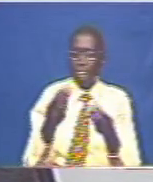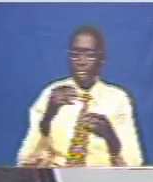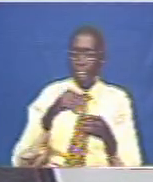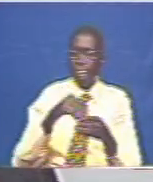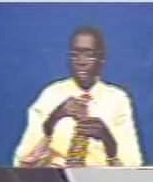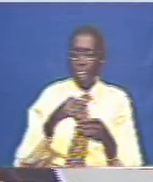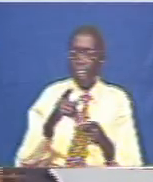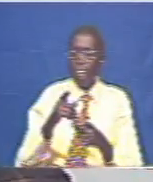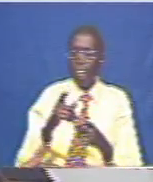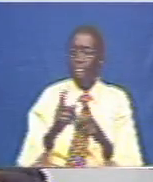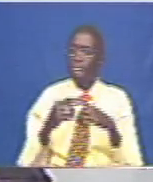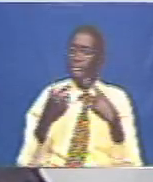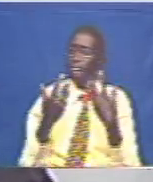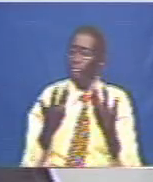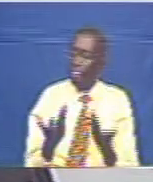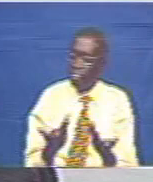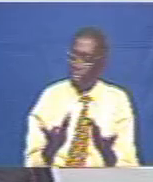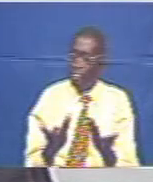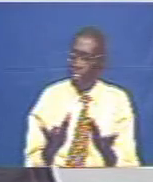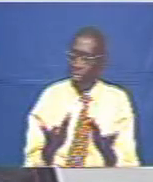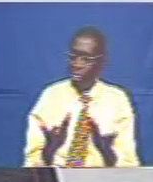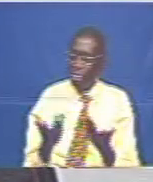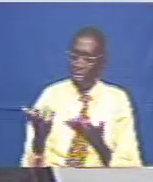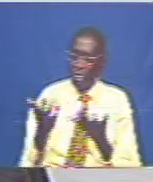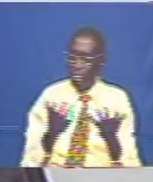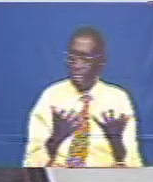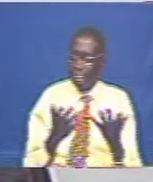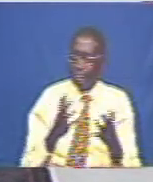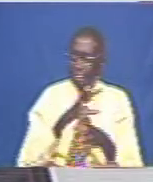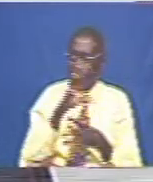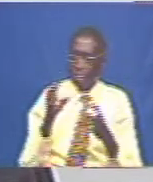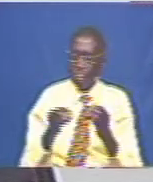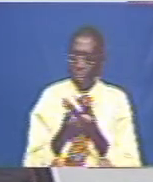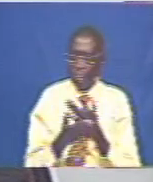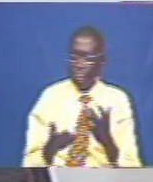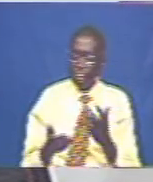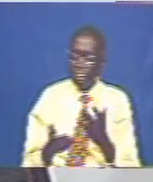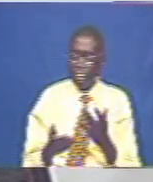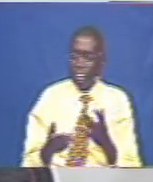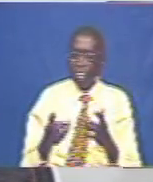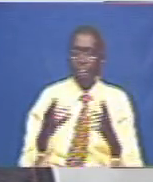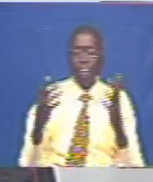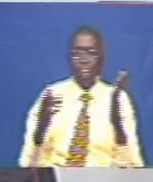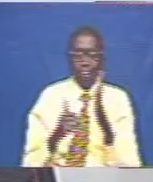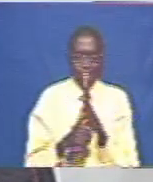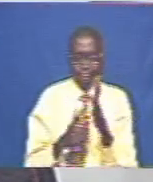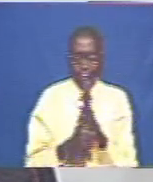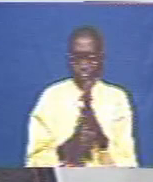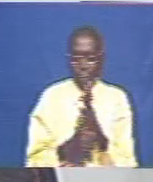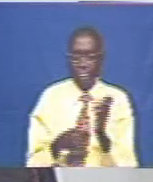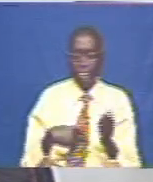chains, but how to go about and delivering the whole product it has been an issue. So I